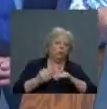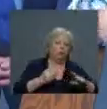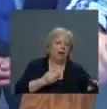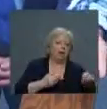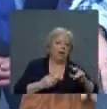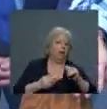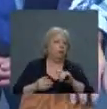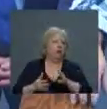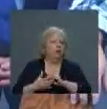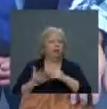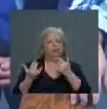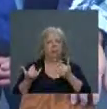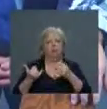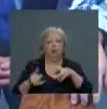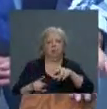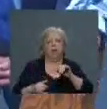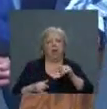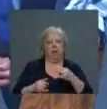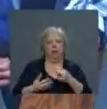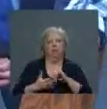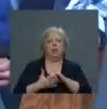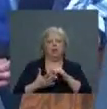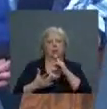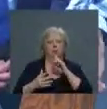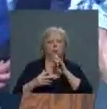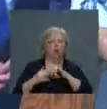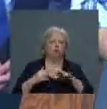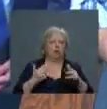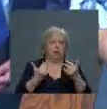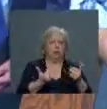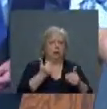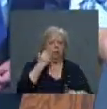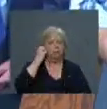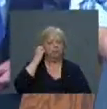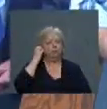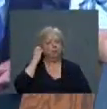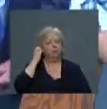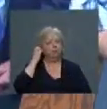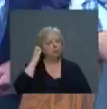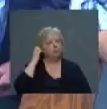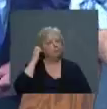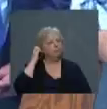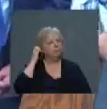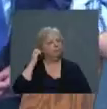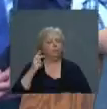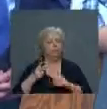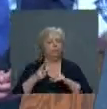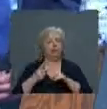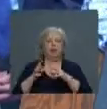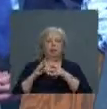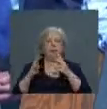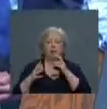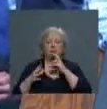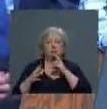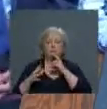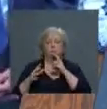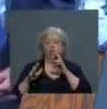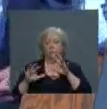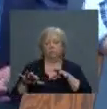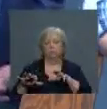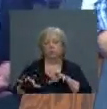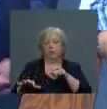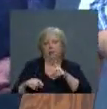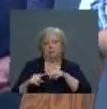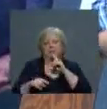will, that's the current path that it takes now. As far as the amount of water, I really can't guarantee